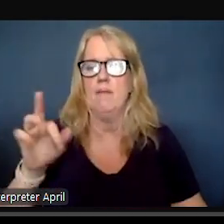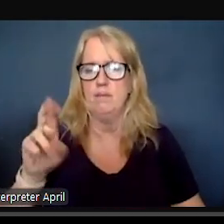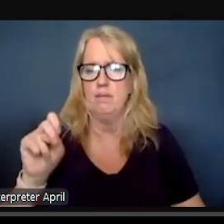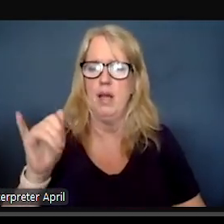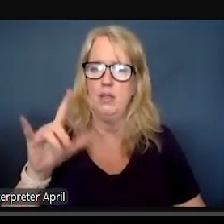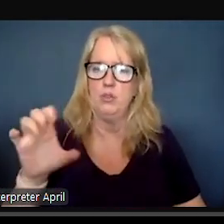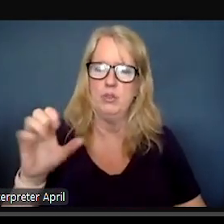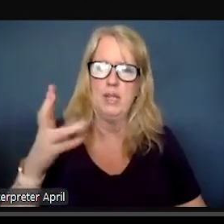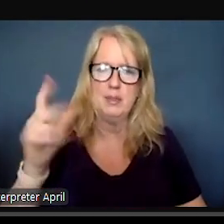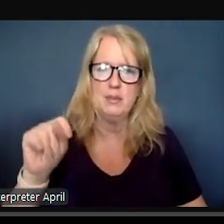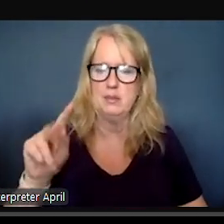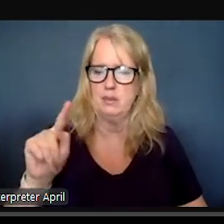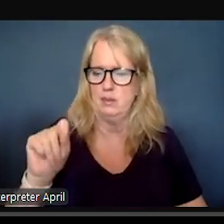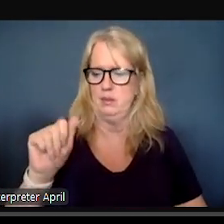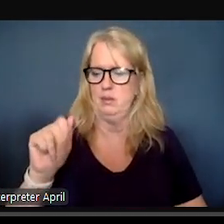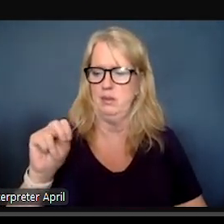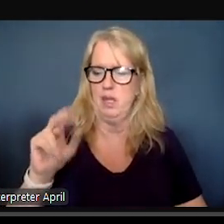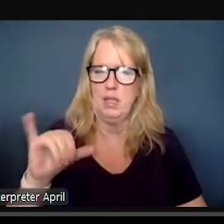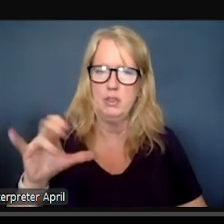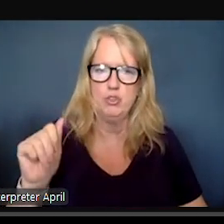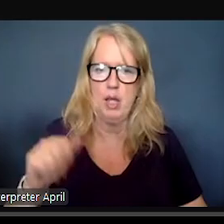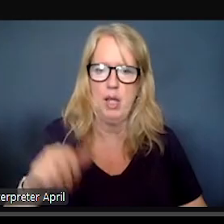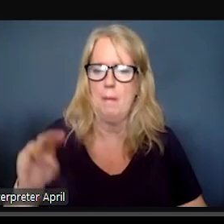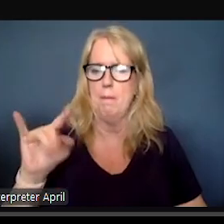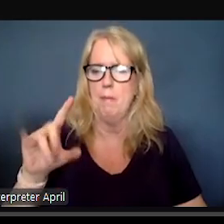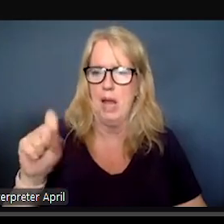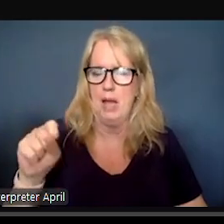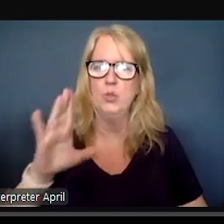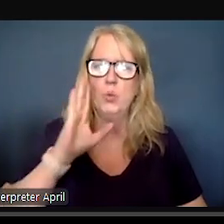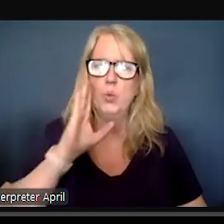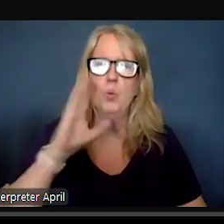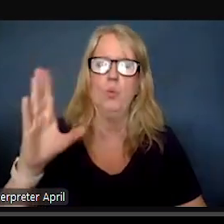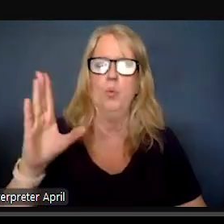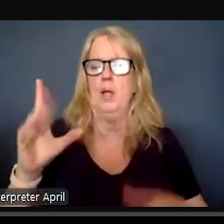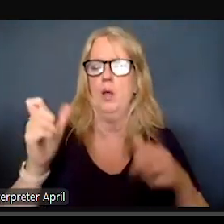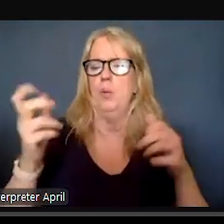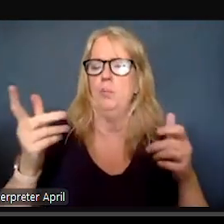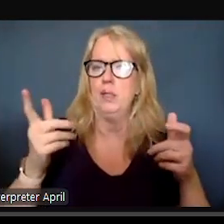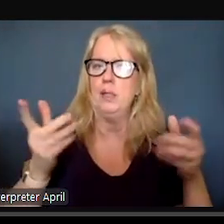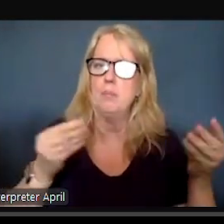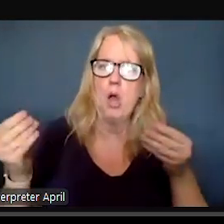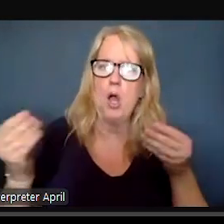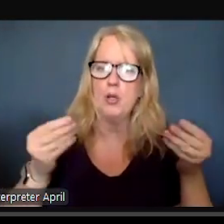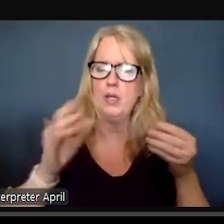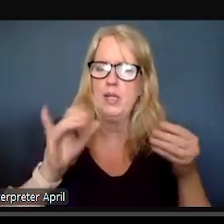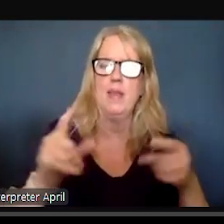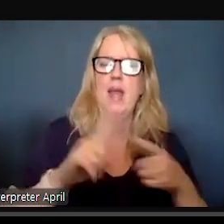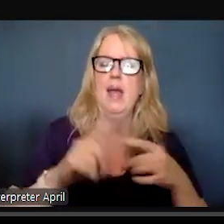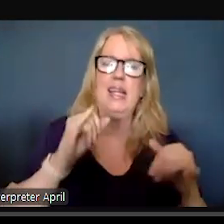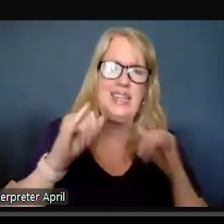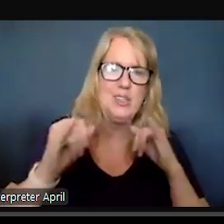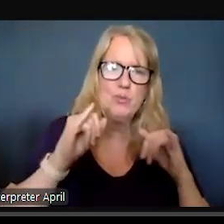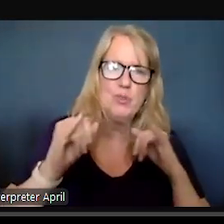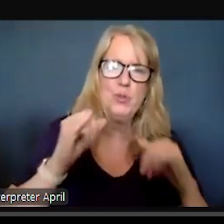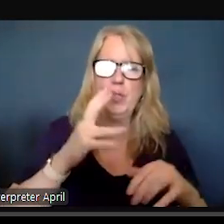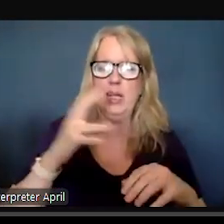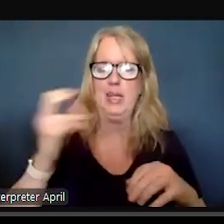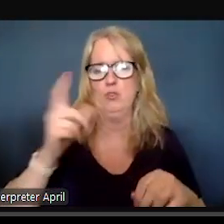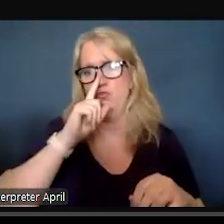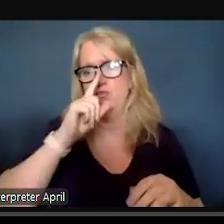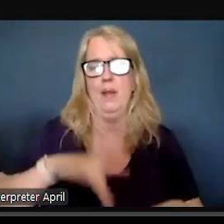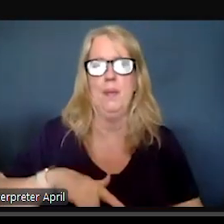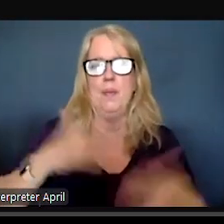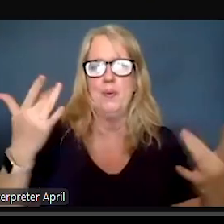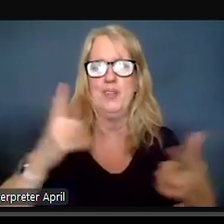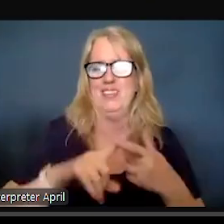chat. Tanja Miles will be moderating that, kind of interviewing, and just really thrilled.